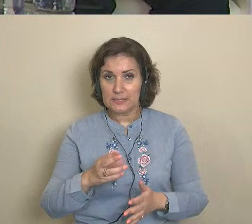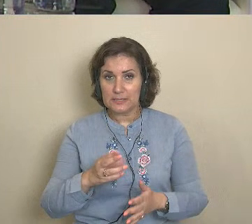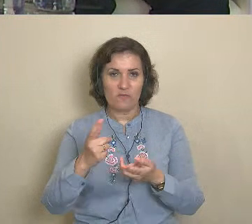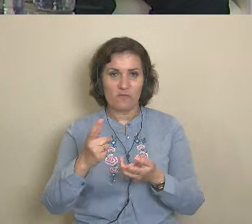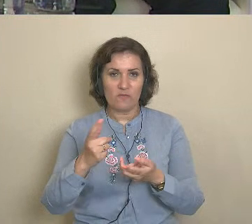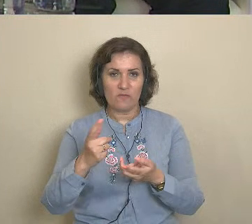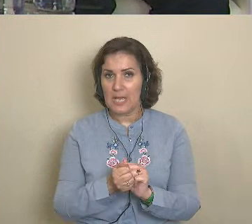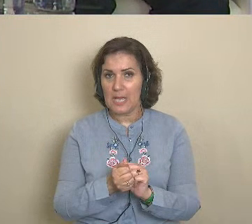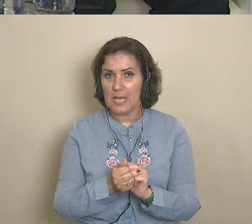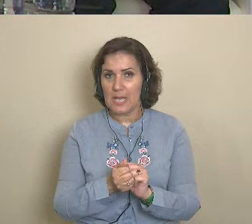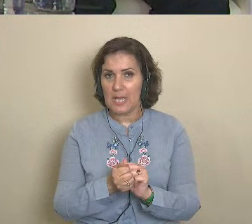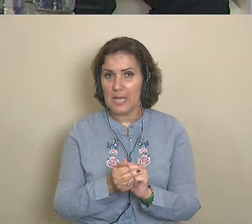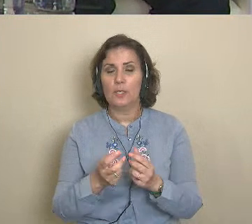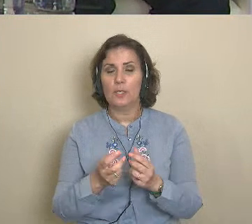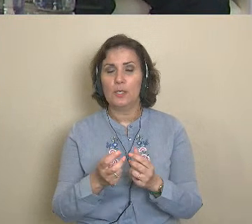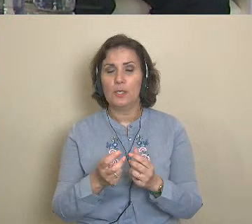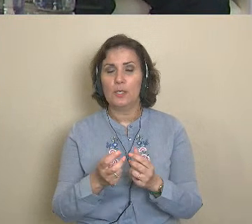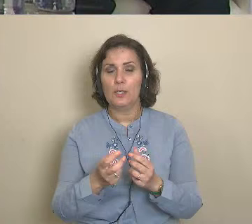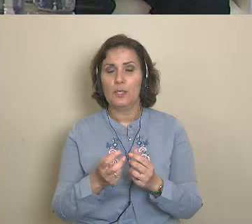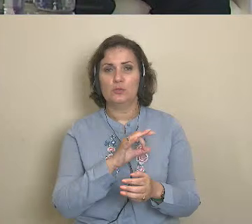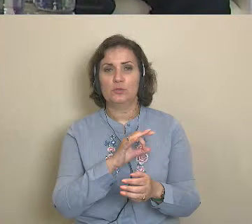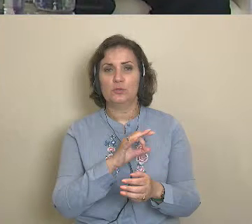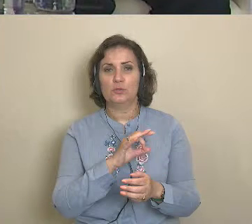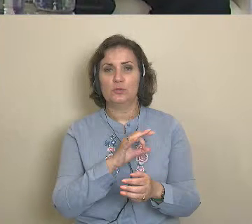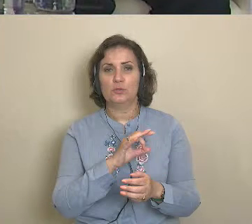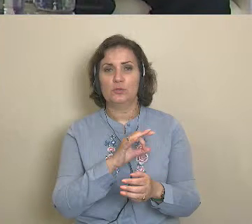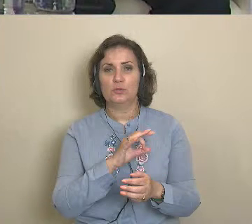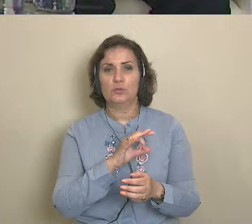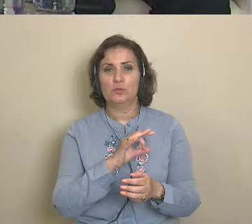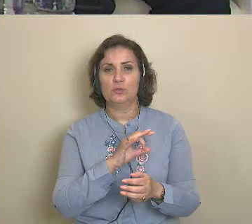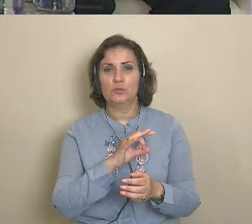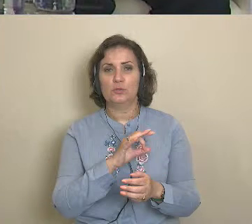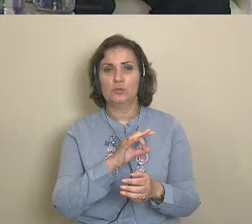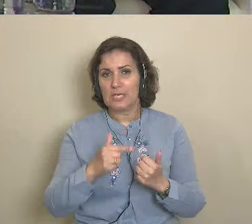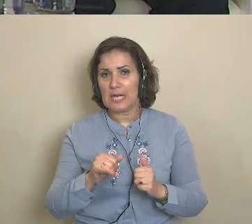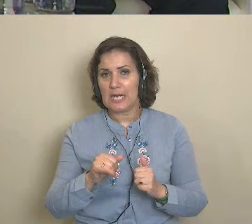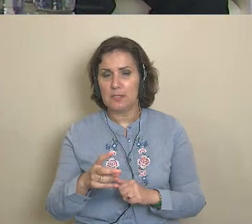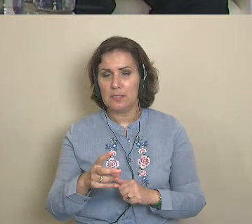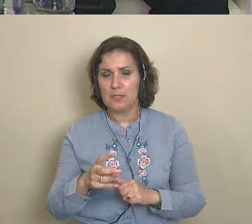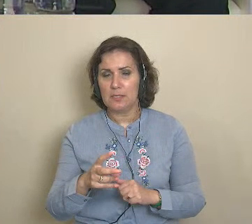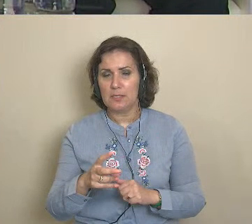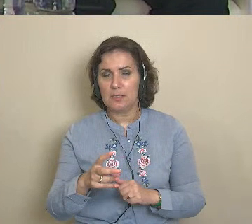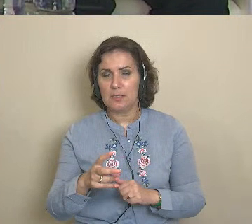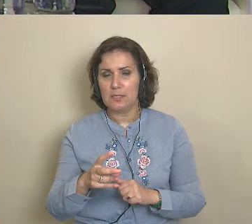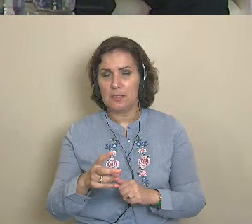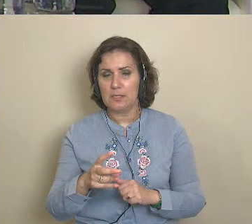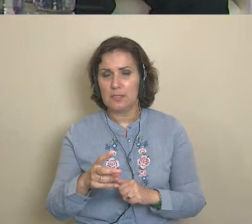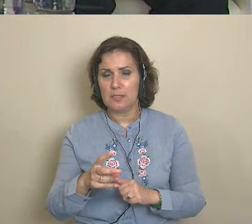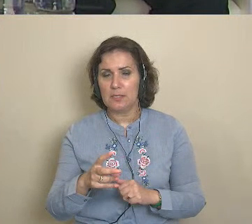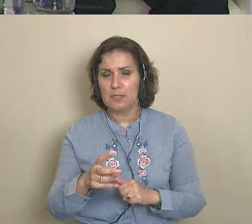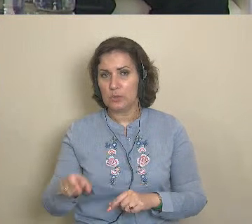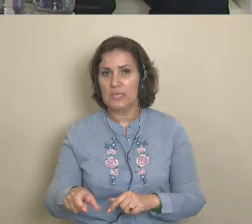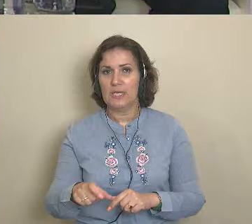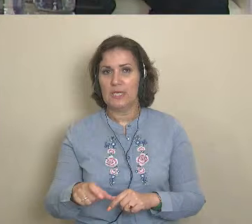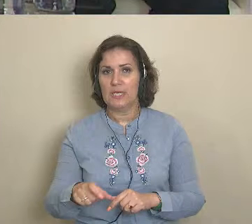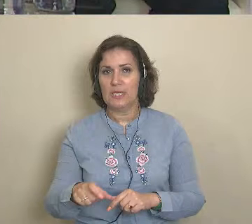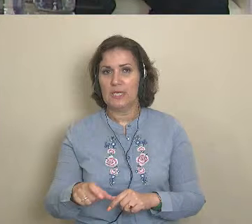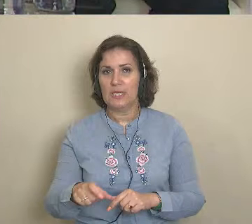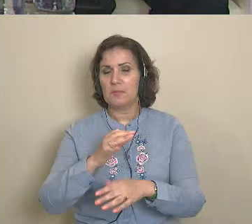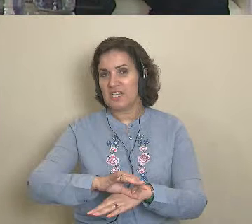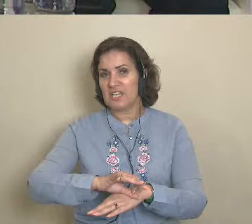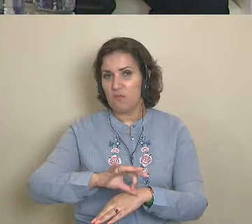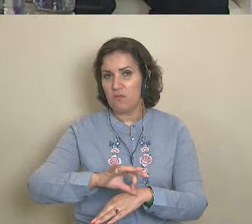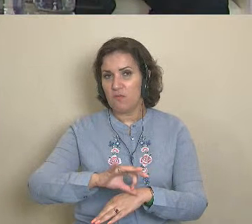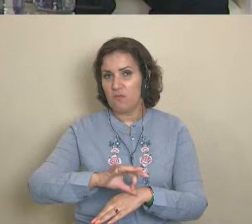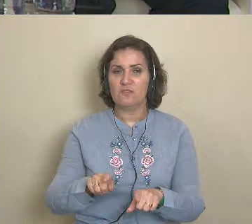additional interpretation explanations. If you remember, using the experience of other countries, we envisaged that people